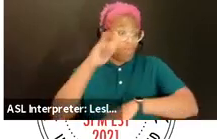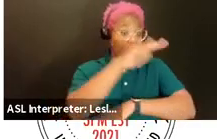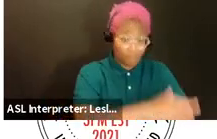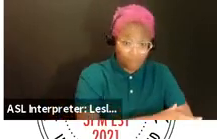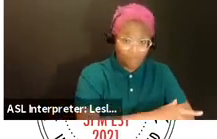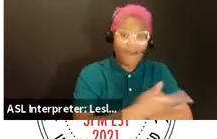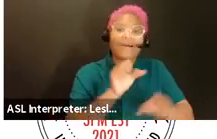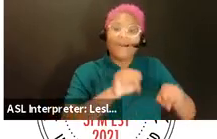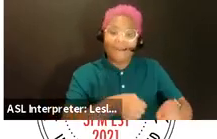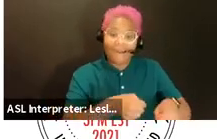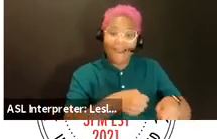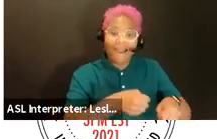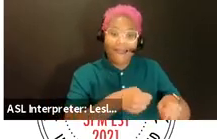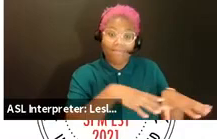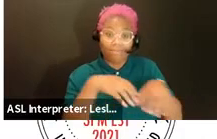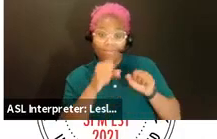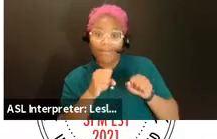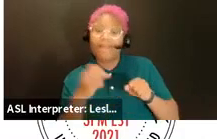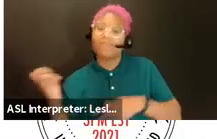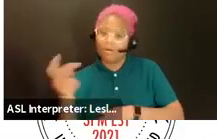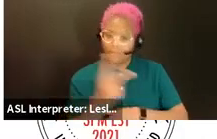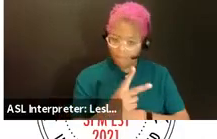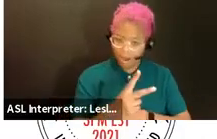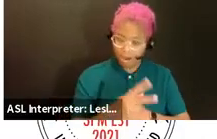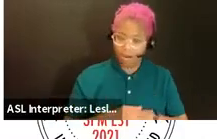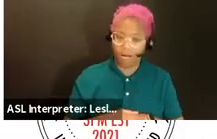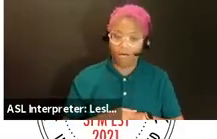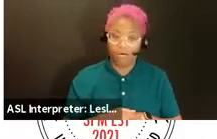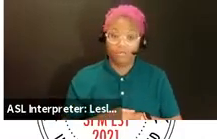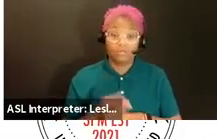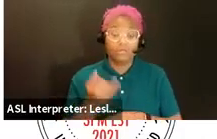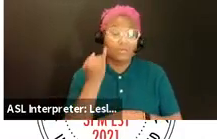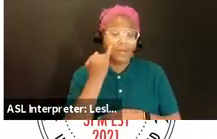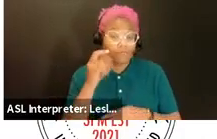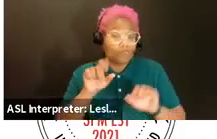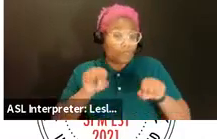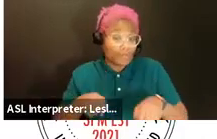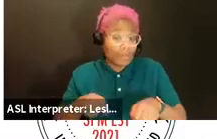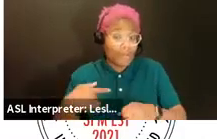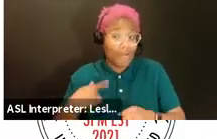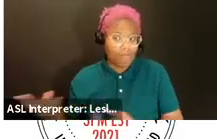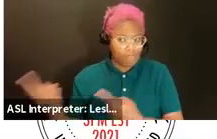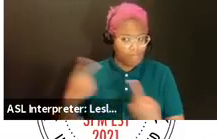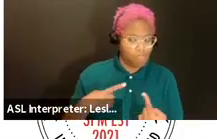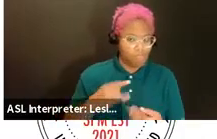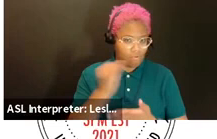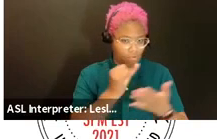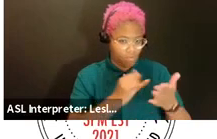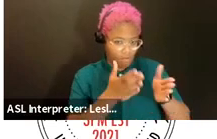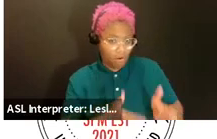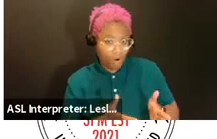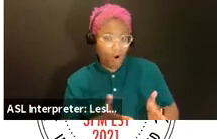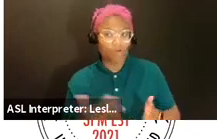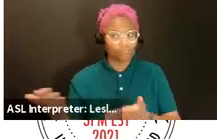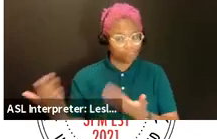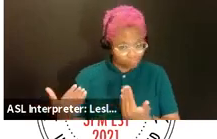same as the reason you got before. So in other words, if you're able to bring your artist, if you're able to go through this national interest